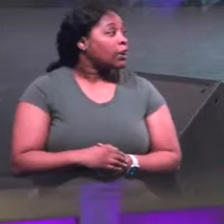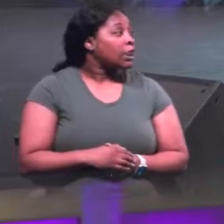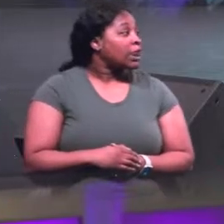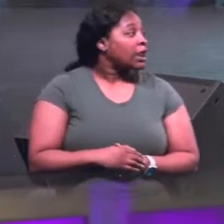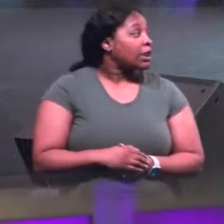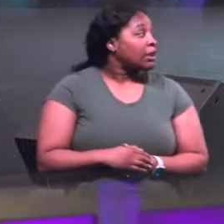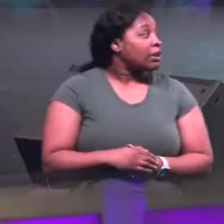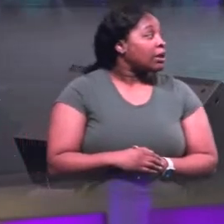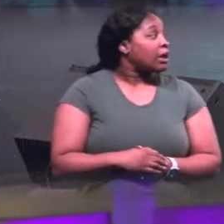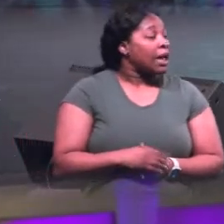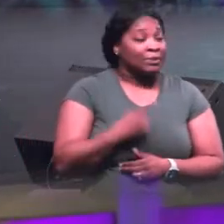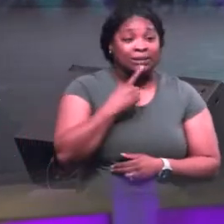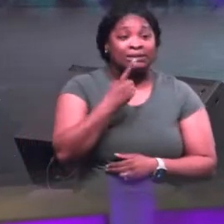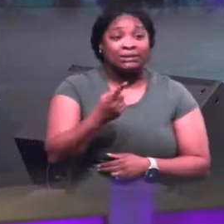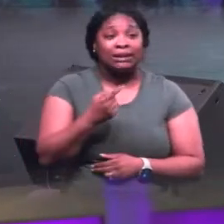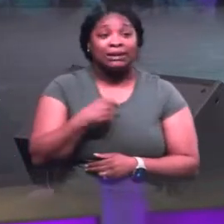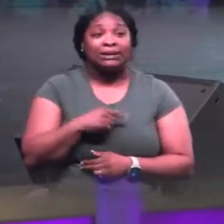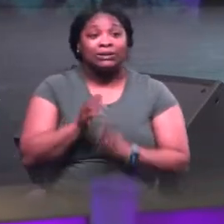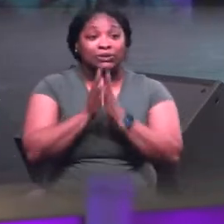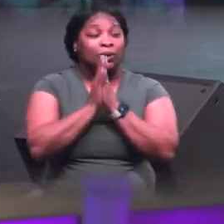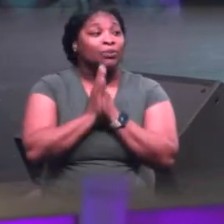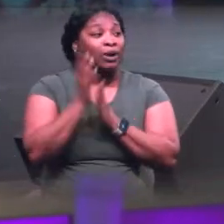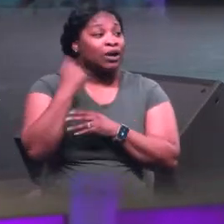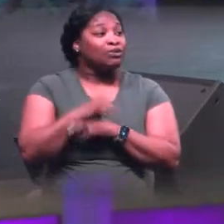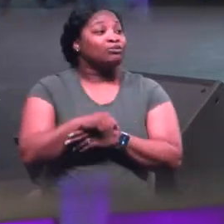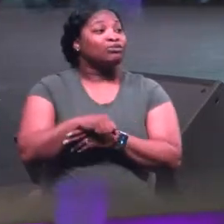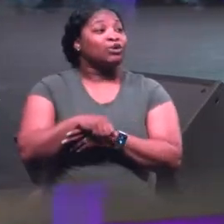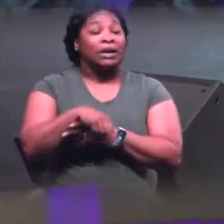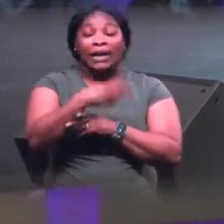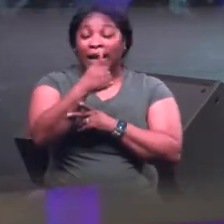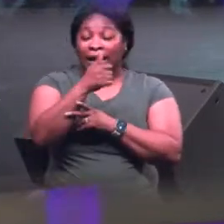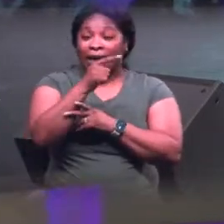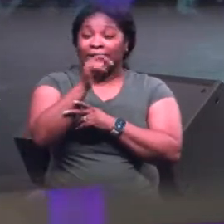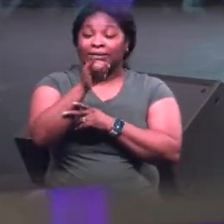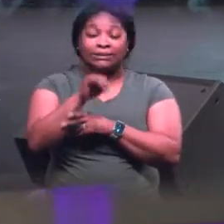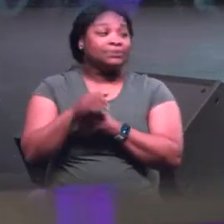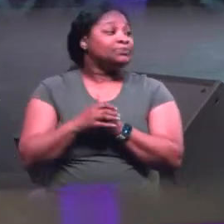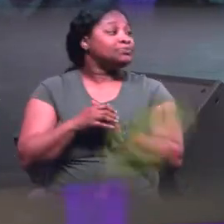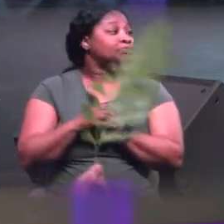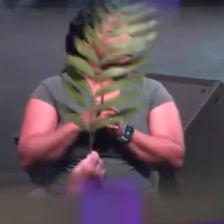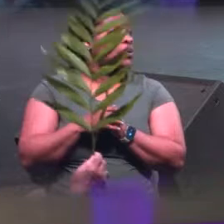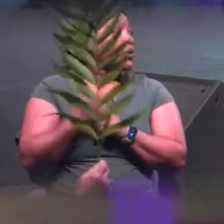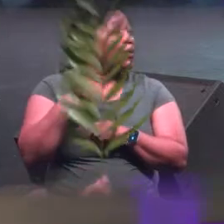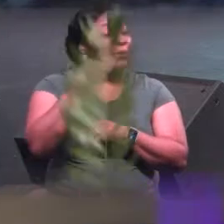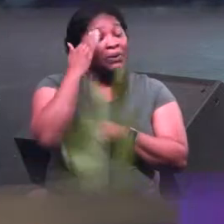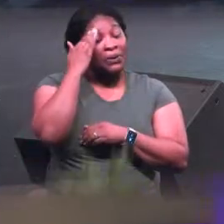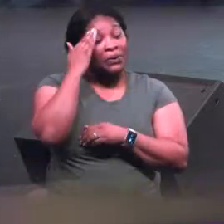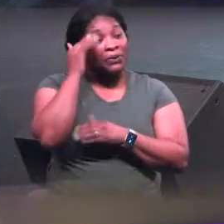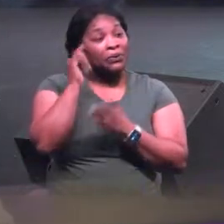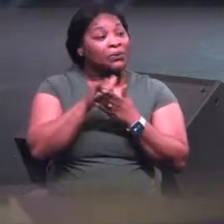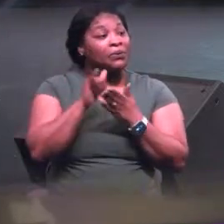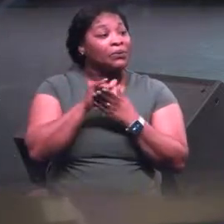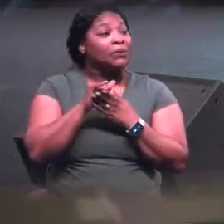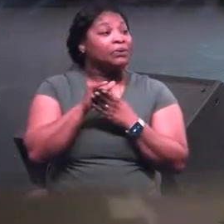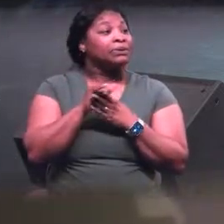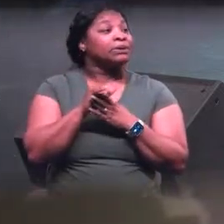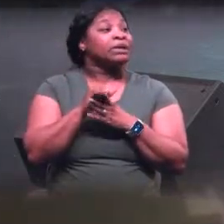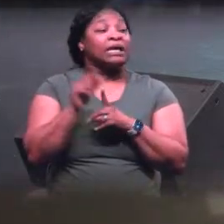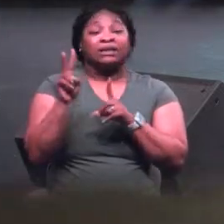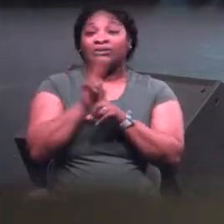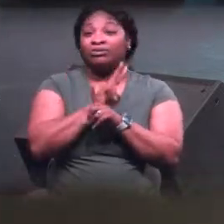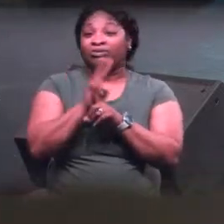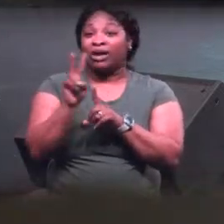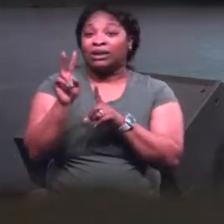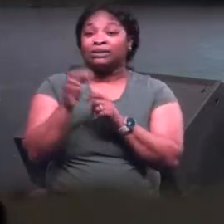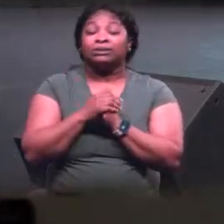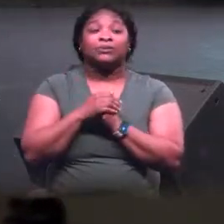And let me say this as well. It's okay to pray for Haiti. We know that there is gang violence in Haiti